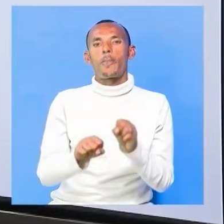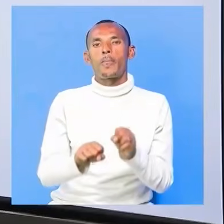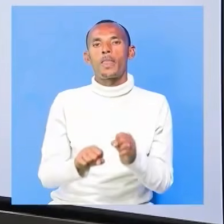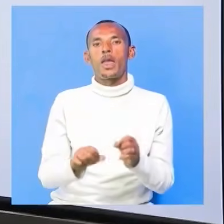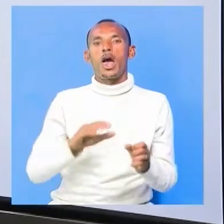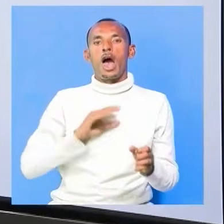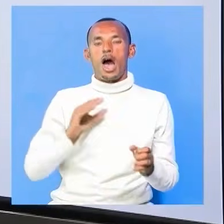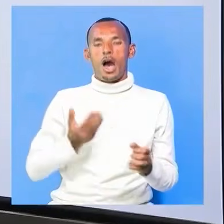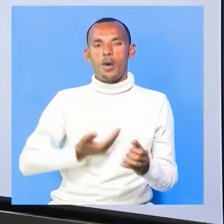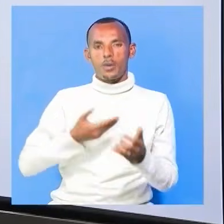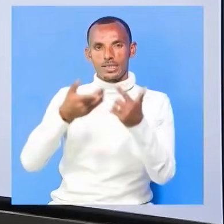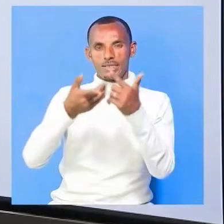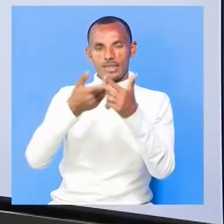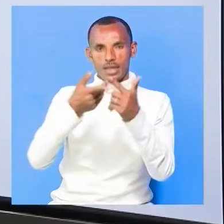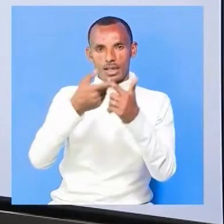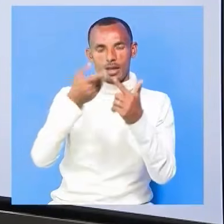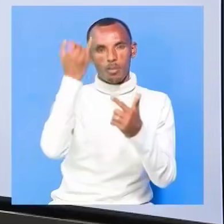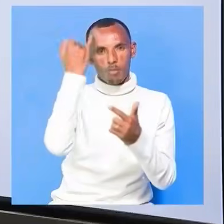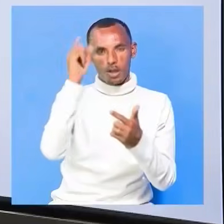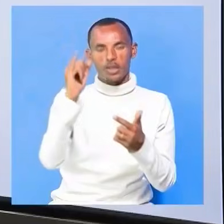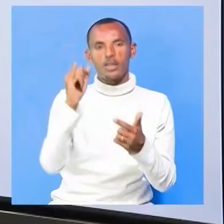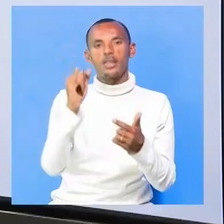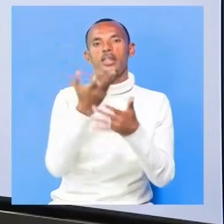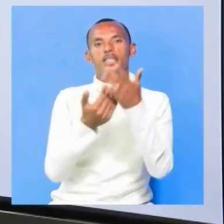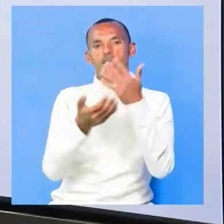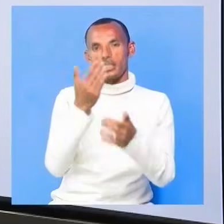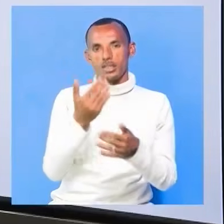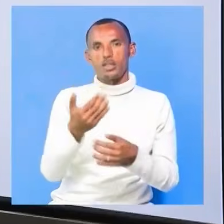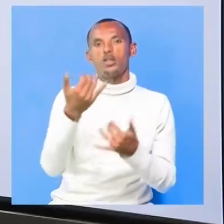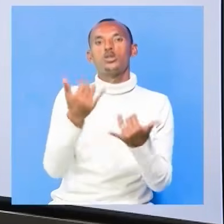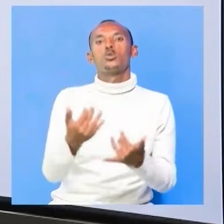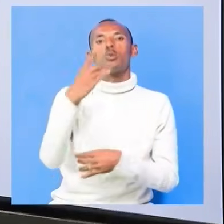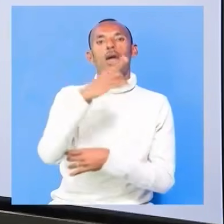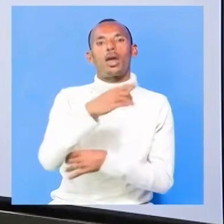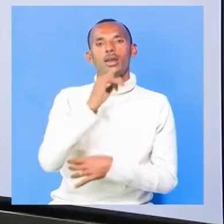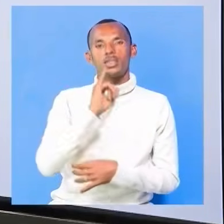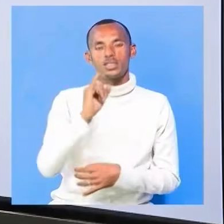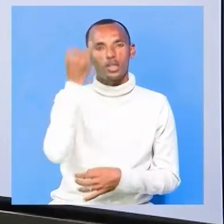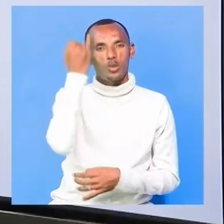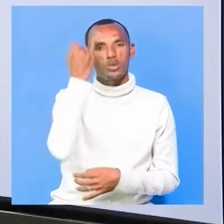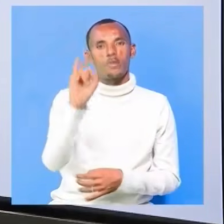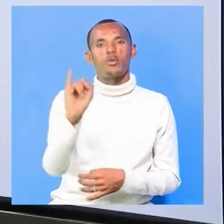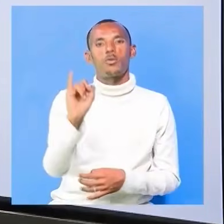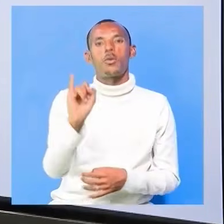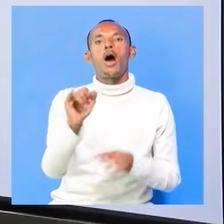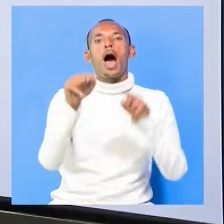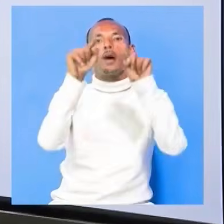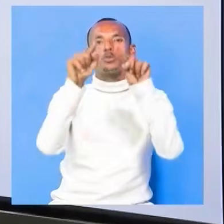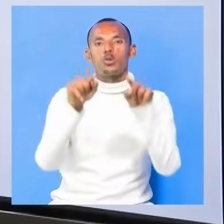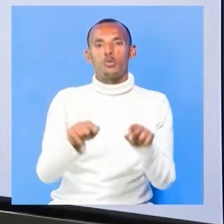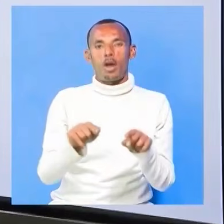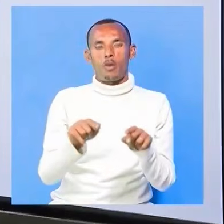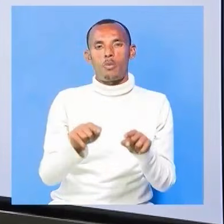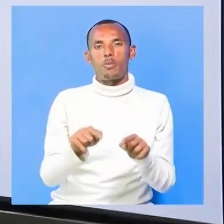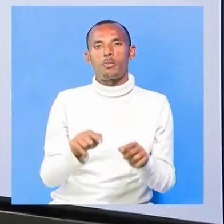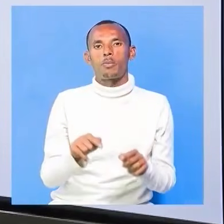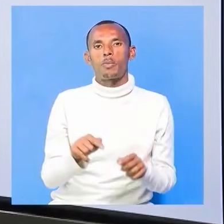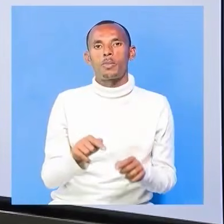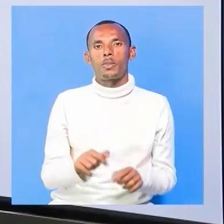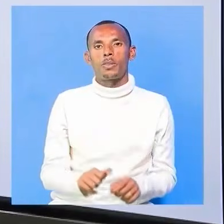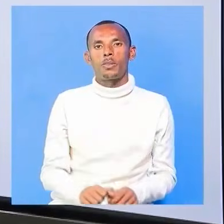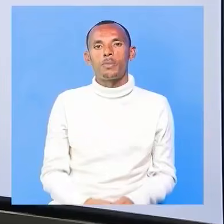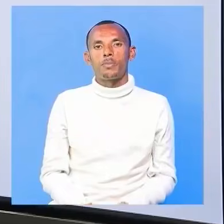So our second point of discussion for today is the concept of absolute value